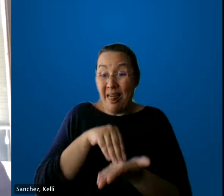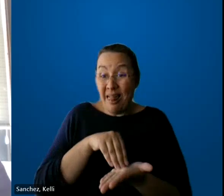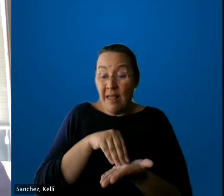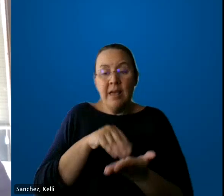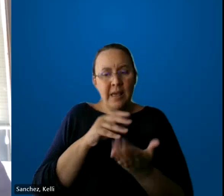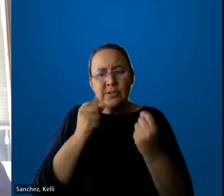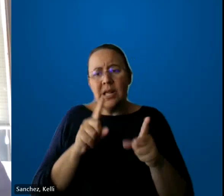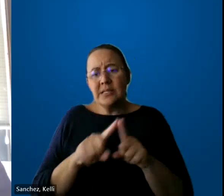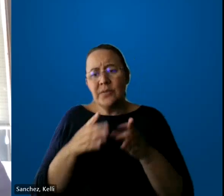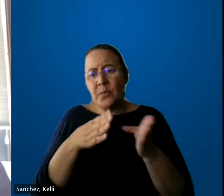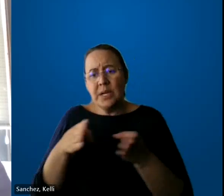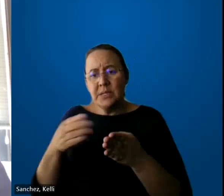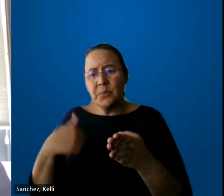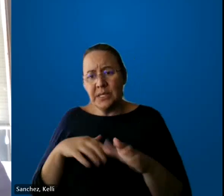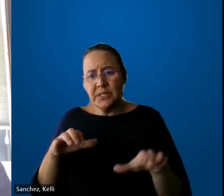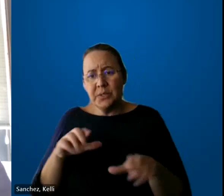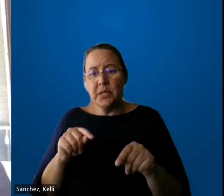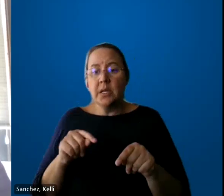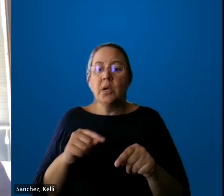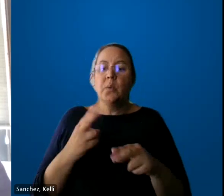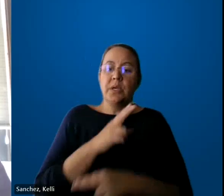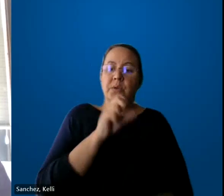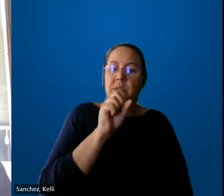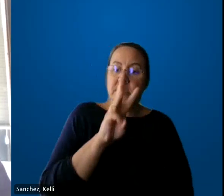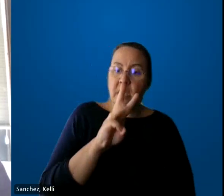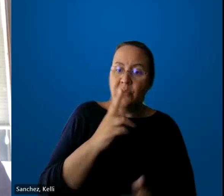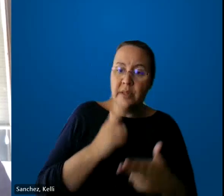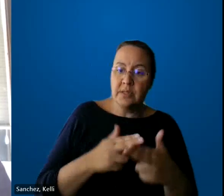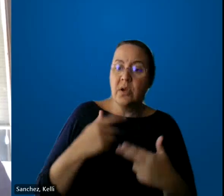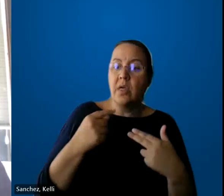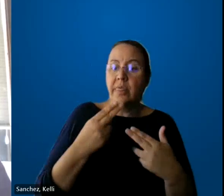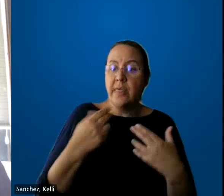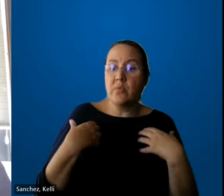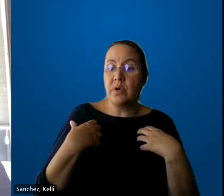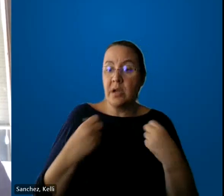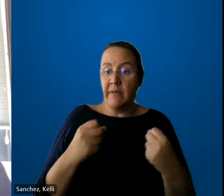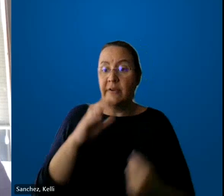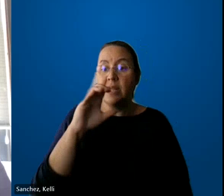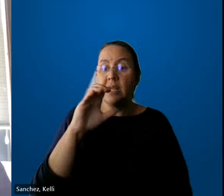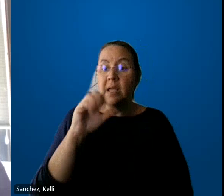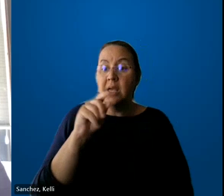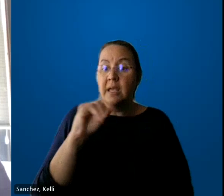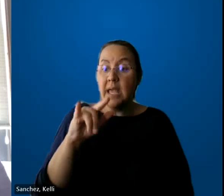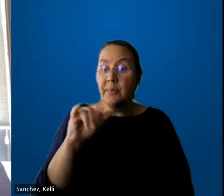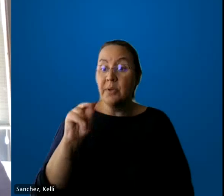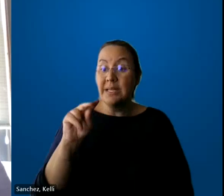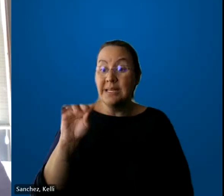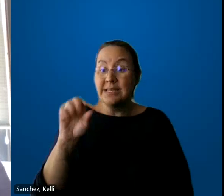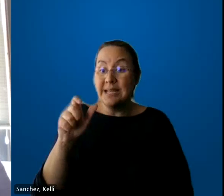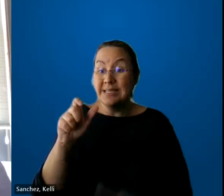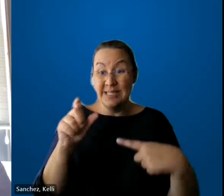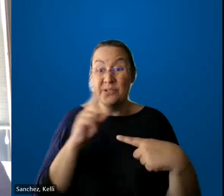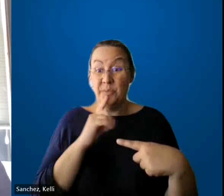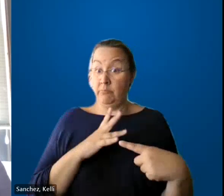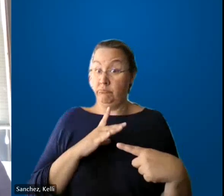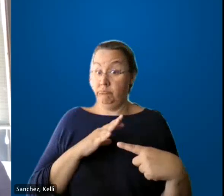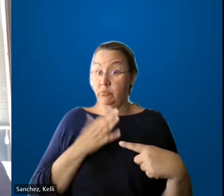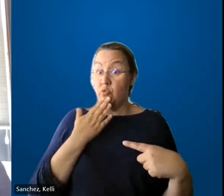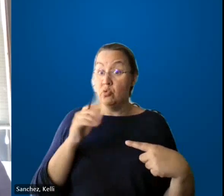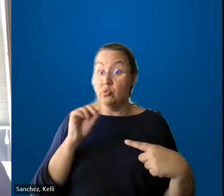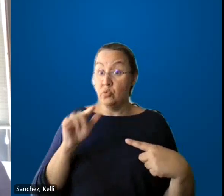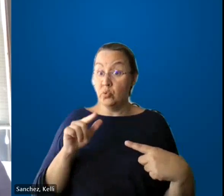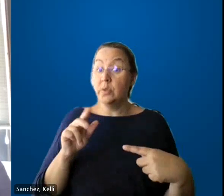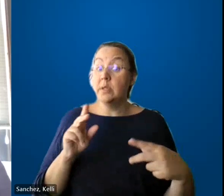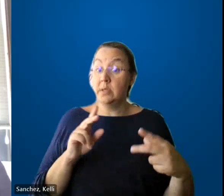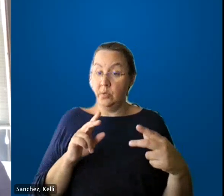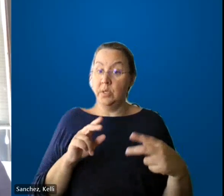do that. We use a software called the Recovery Capital Index, which Mhm. is actually a really nifty tool that participants can